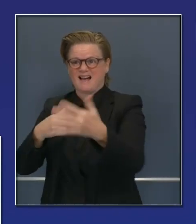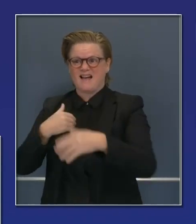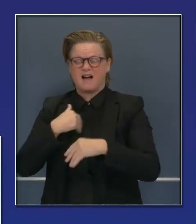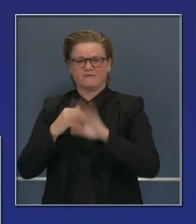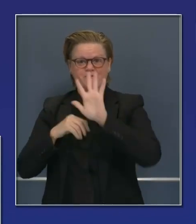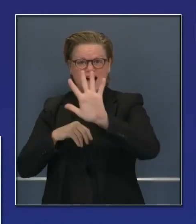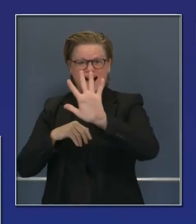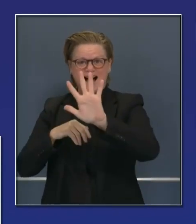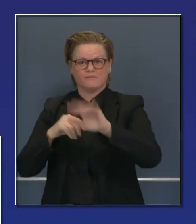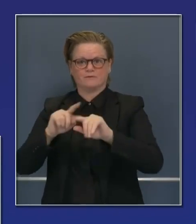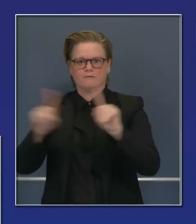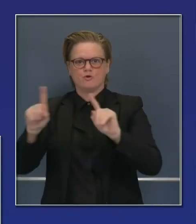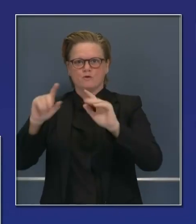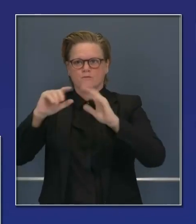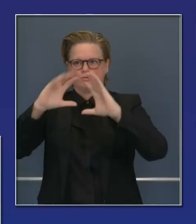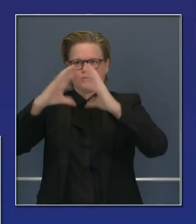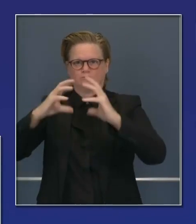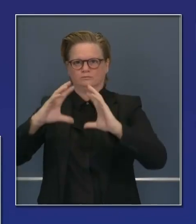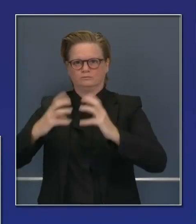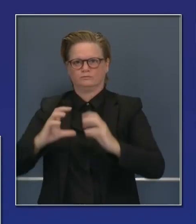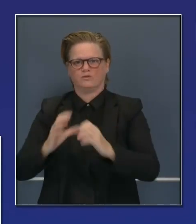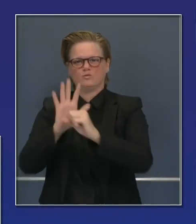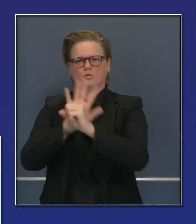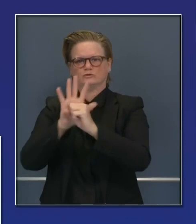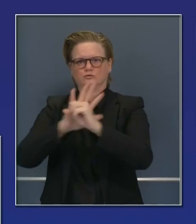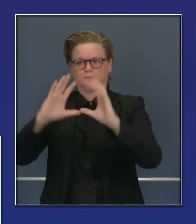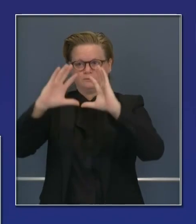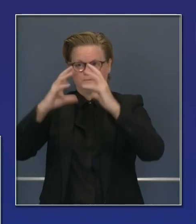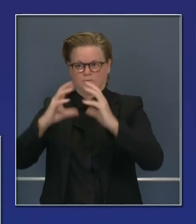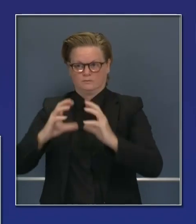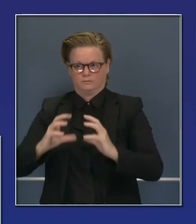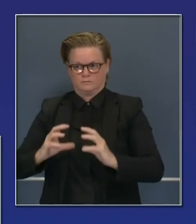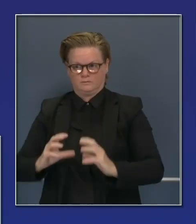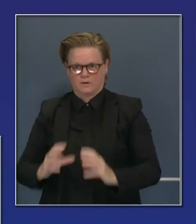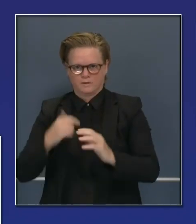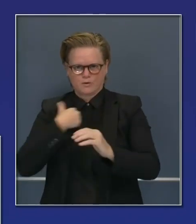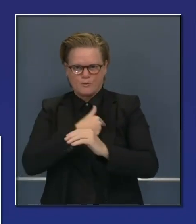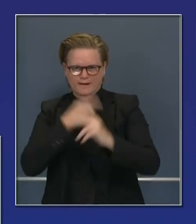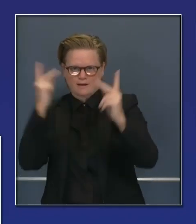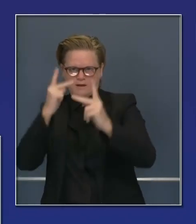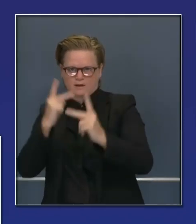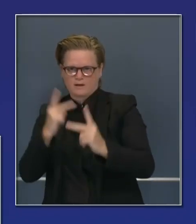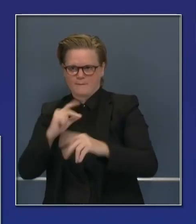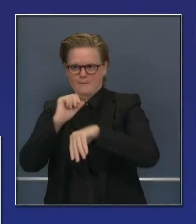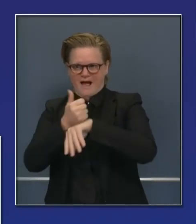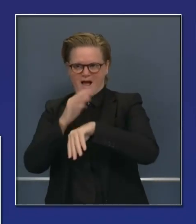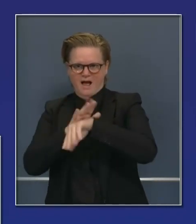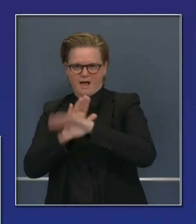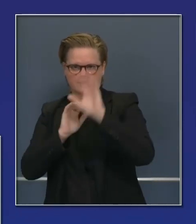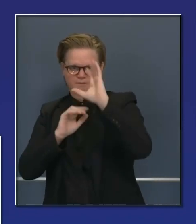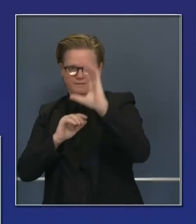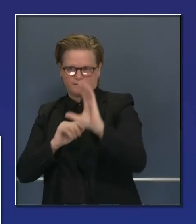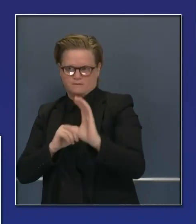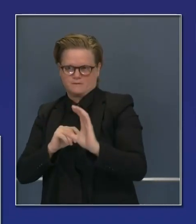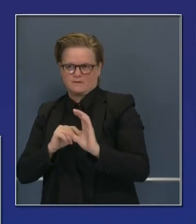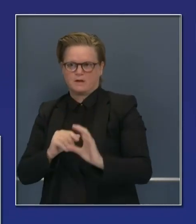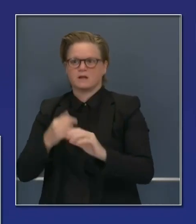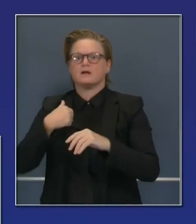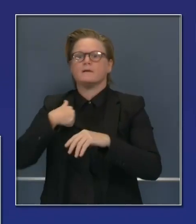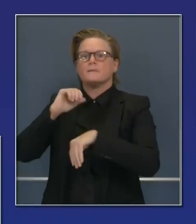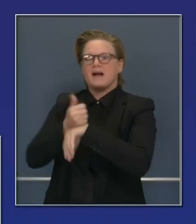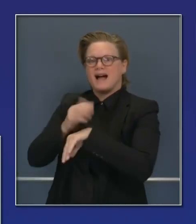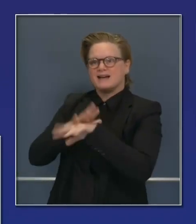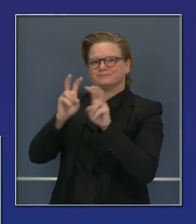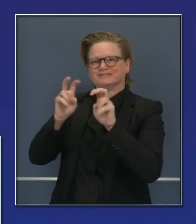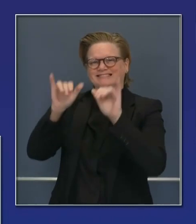considered and constructed based upon pre-existing mutual aid system in the state of California. You may recall a number of months